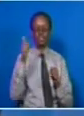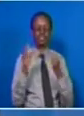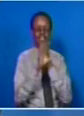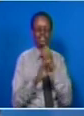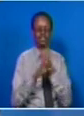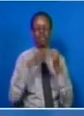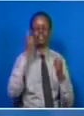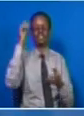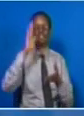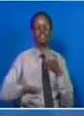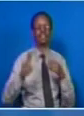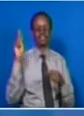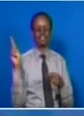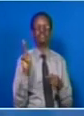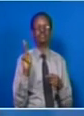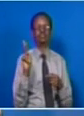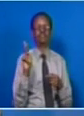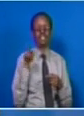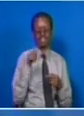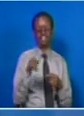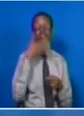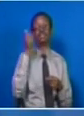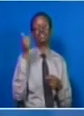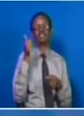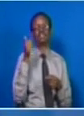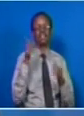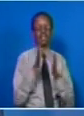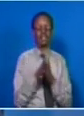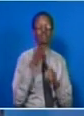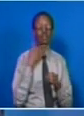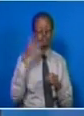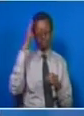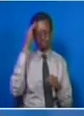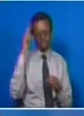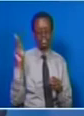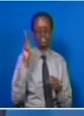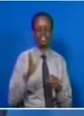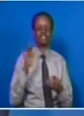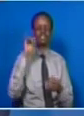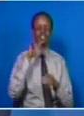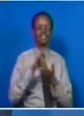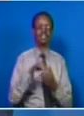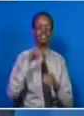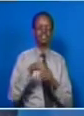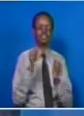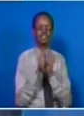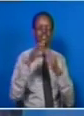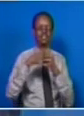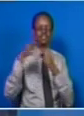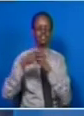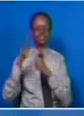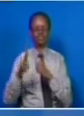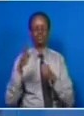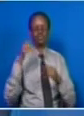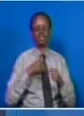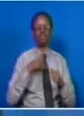than Kenya. I think this is the best country that we are given. And I want to remind Kenyans that in 1992, an incumbent was defending